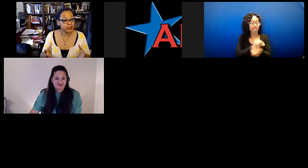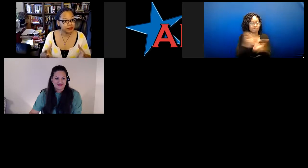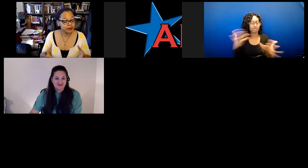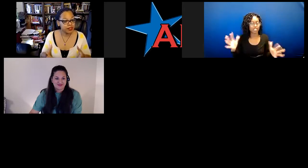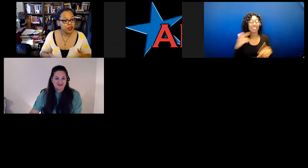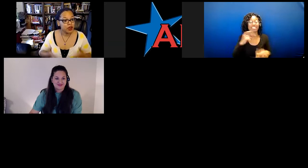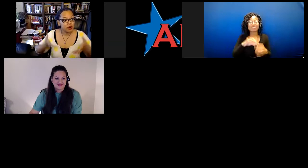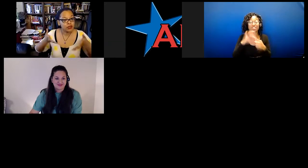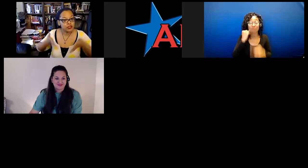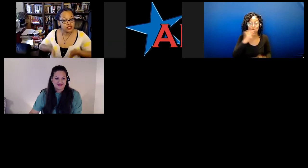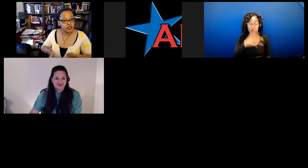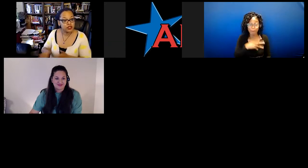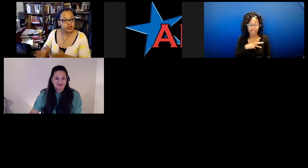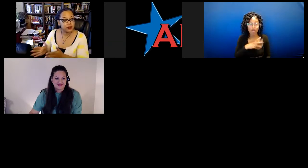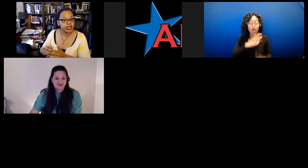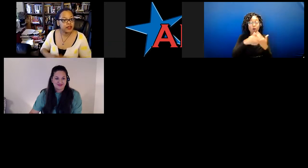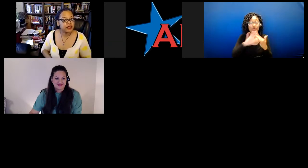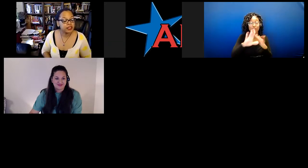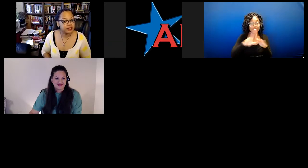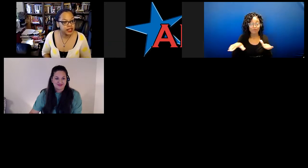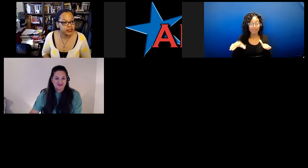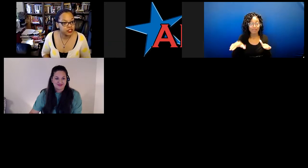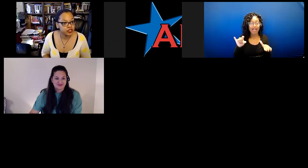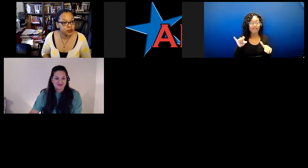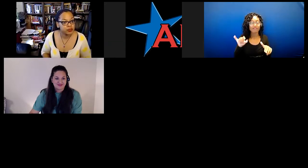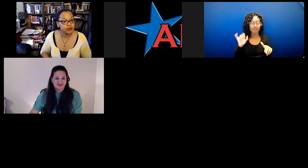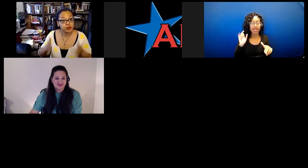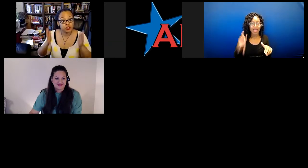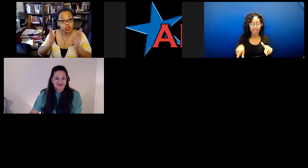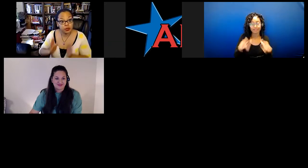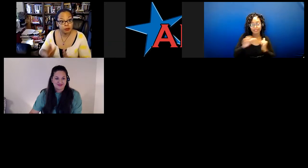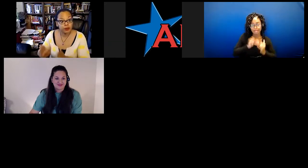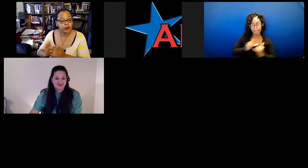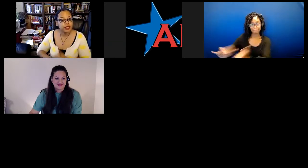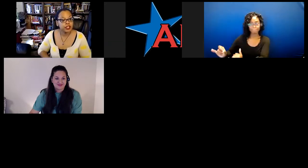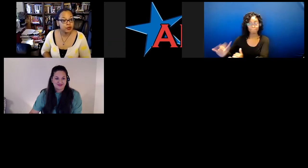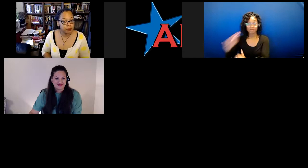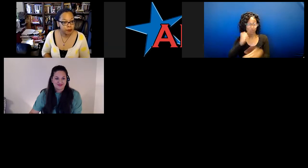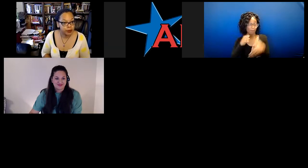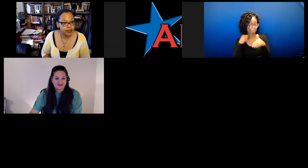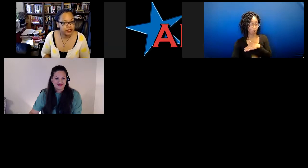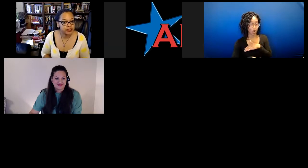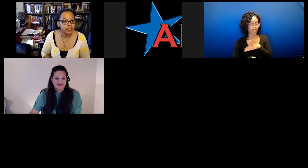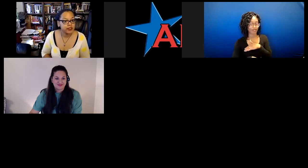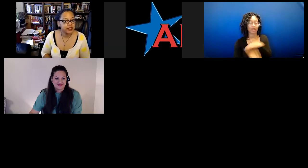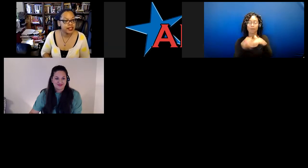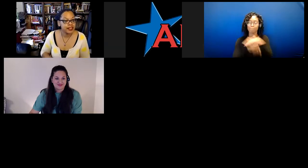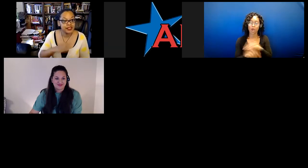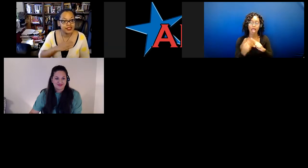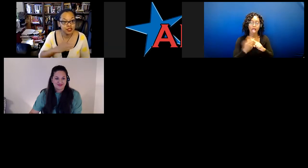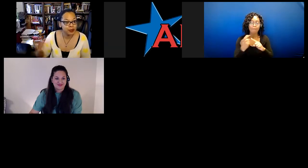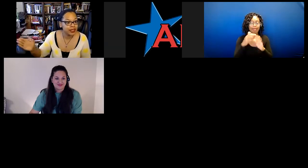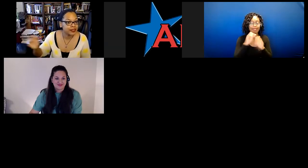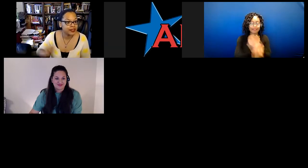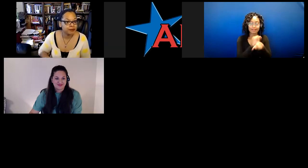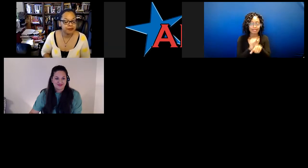woman, all of your children would have the same status as you, which means when you are born into slavery, and there is